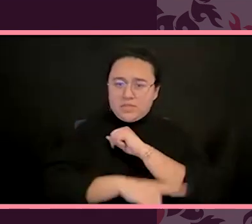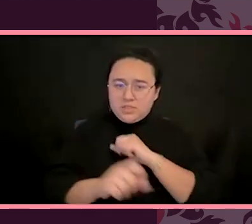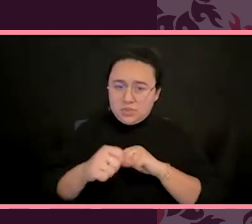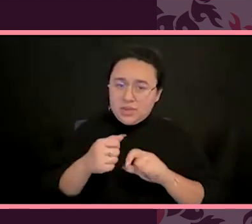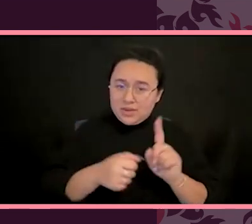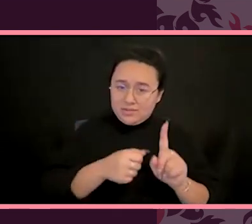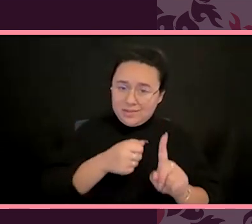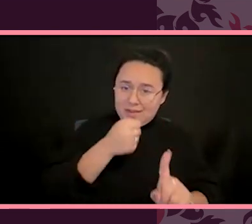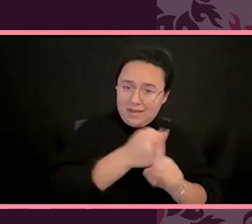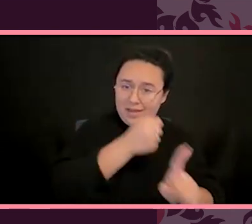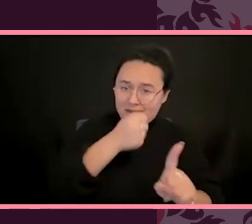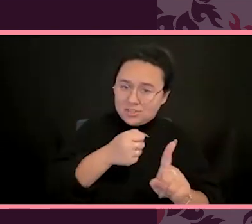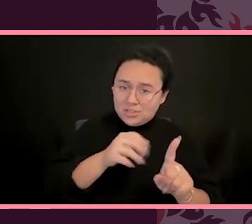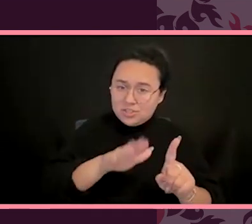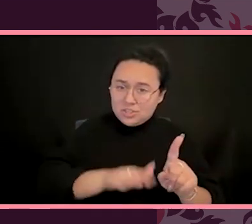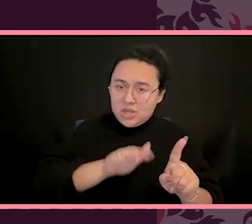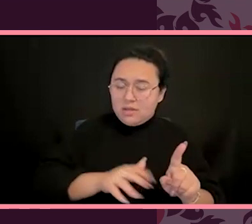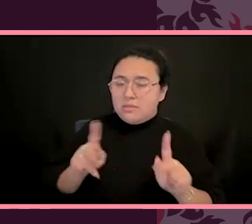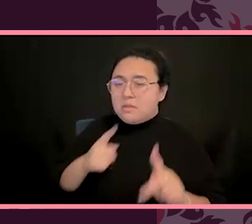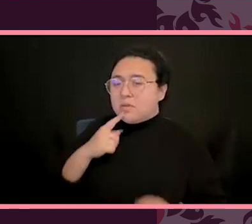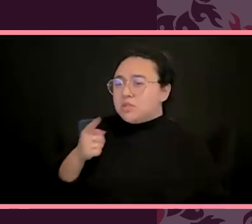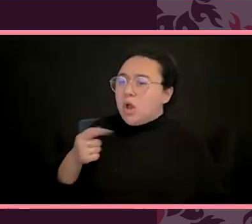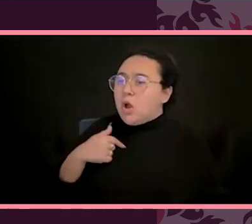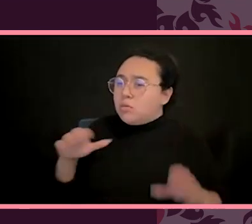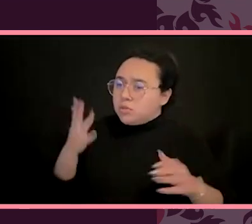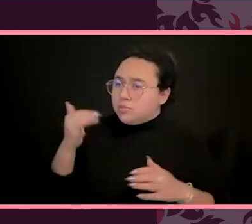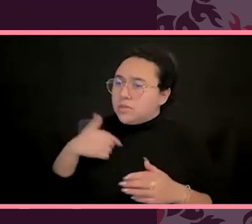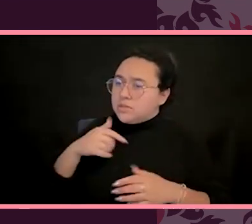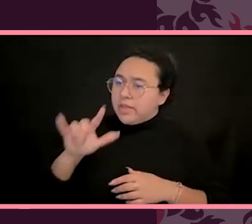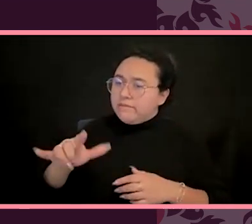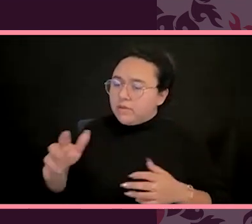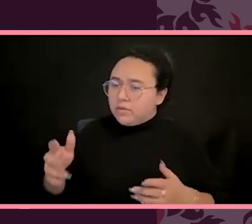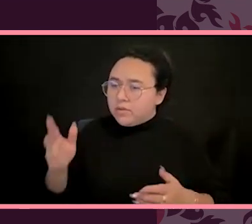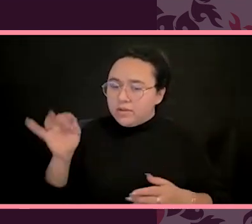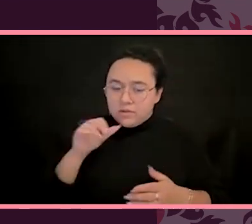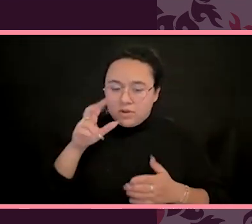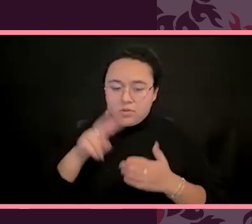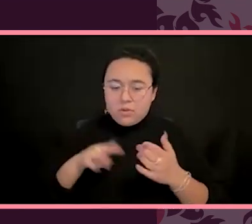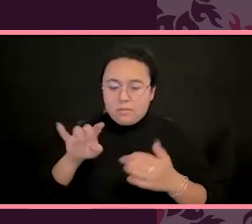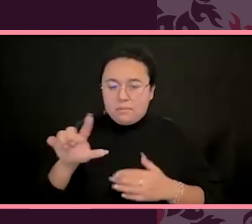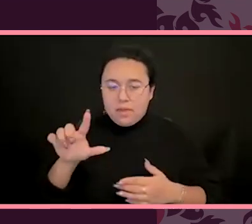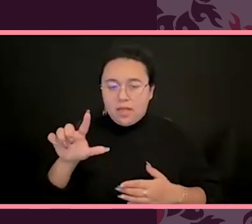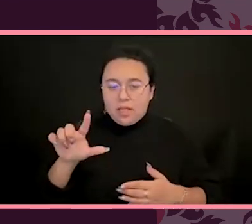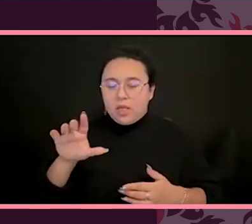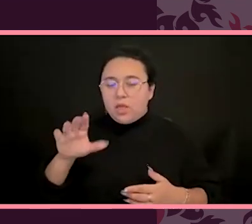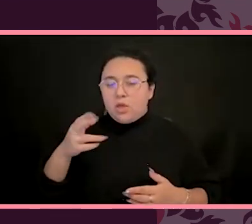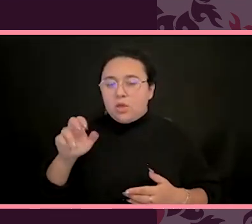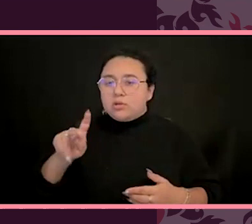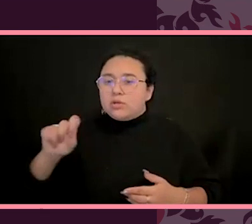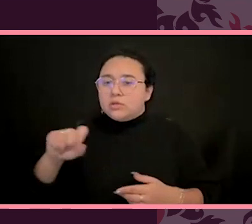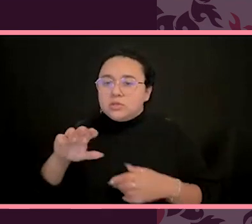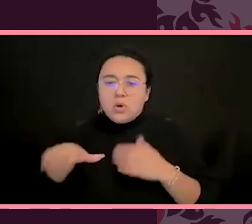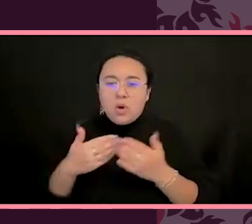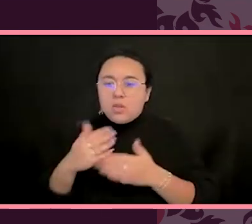hit a child and people say, I'm doing it because I love you. If you're not reading Bell Hooks's All About Love, pick it up this